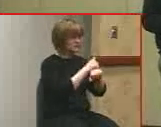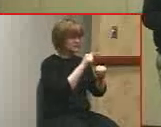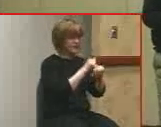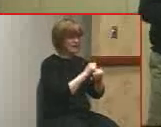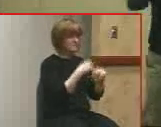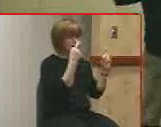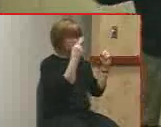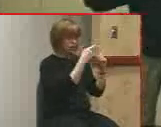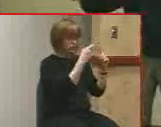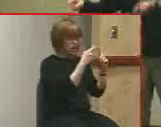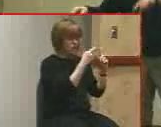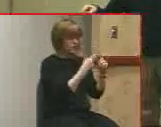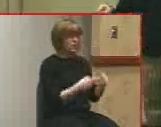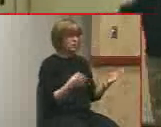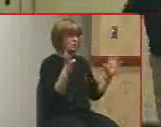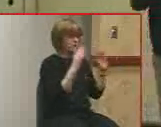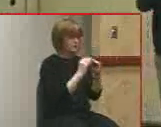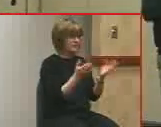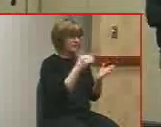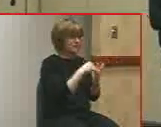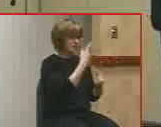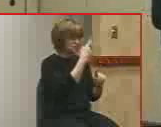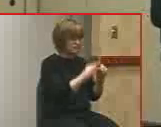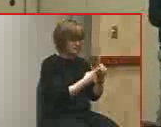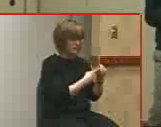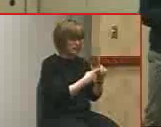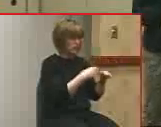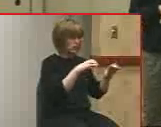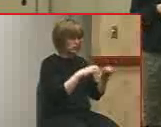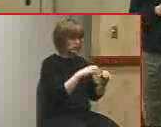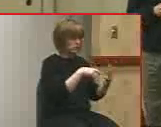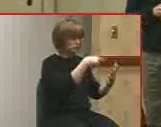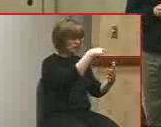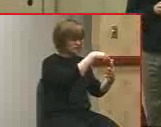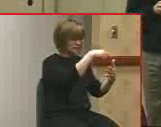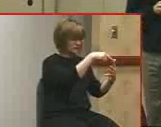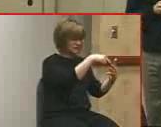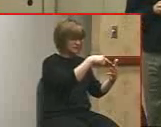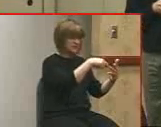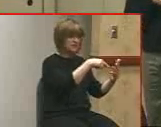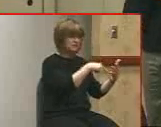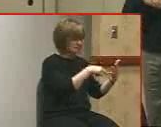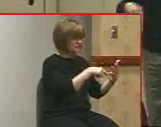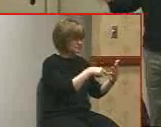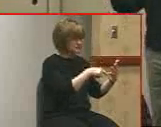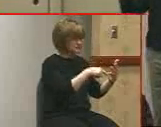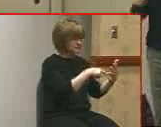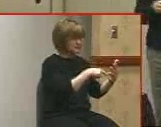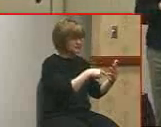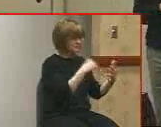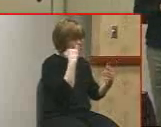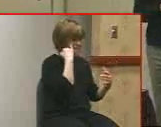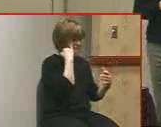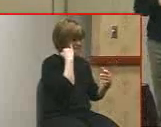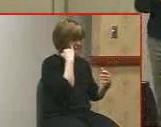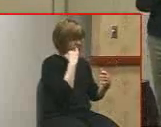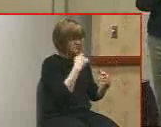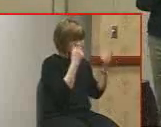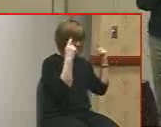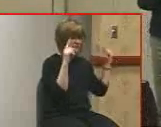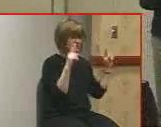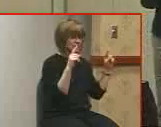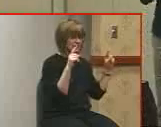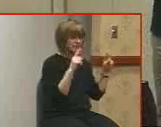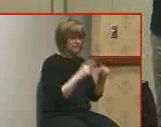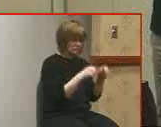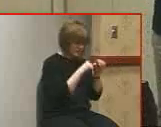month. You're going to do this. You're going to do this. You're going to do this. You're going to do this. We're going to meet and we're going to see if we're at 80. If we are, we keep going. If we're not, we rethink